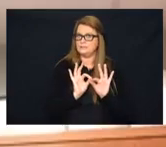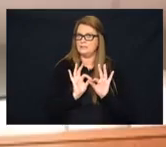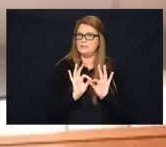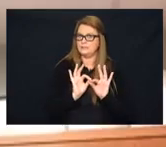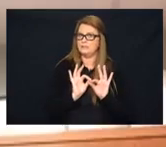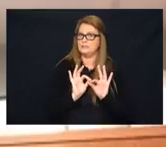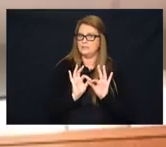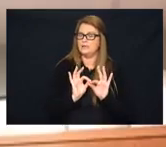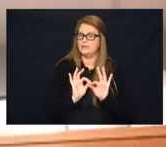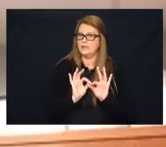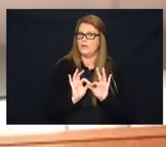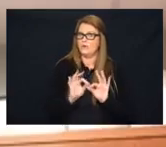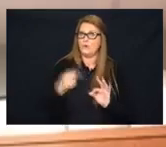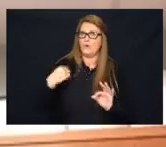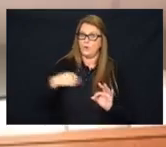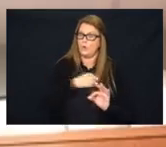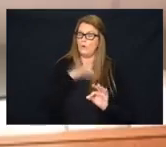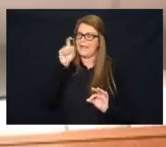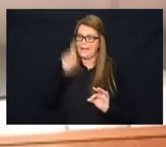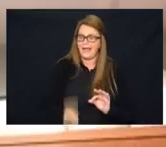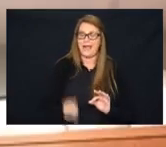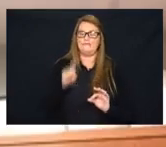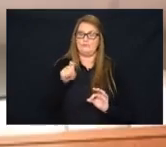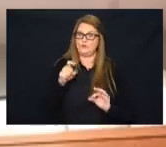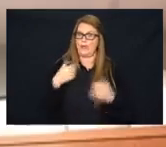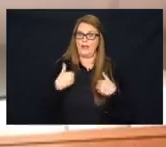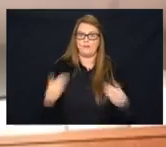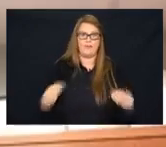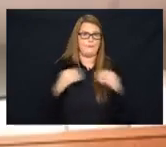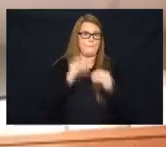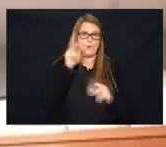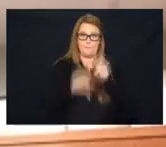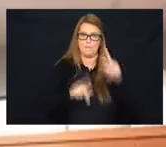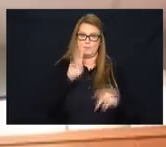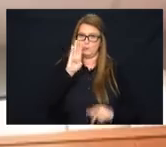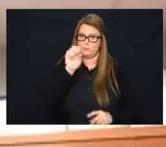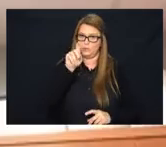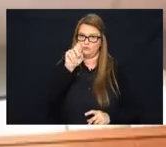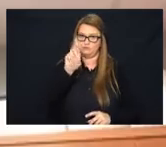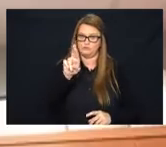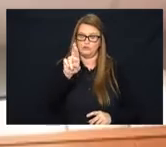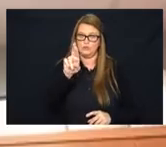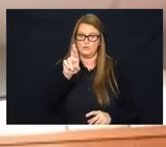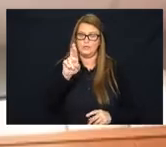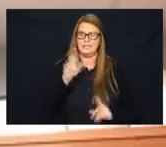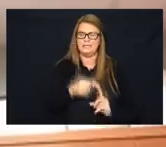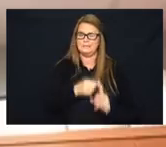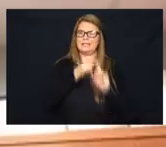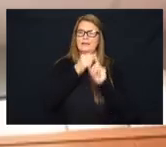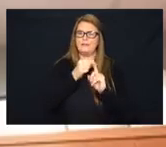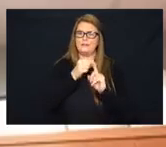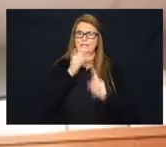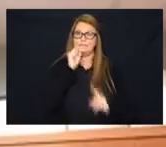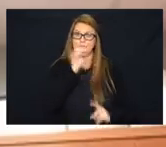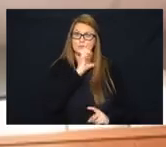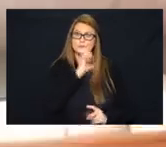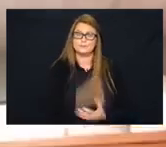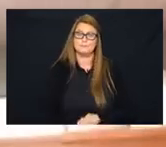Marsh point out, that we've got to get West Virginians boosted, particularly our older population. Thank